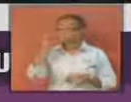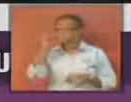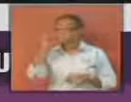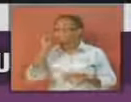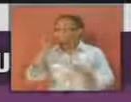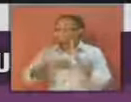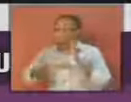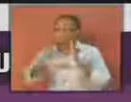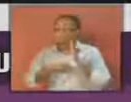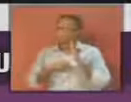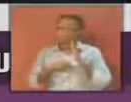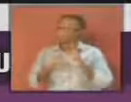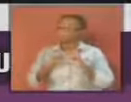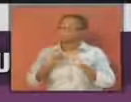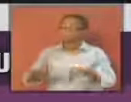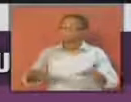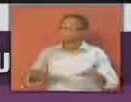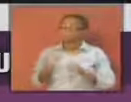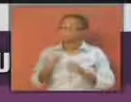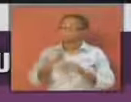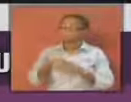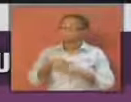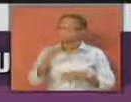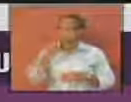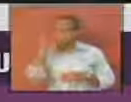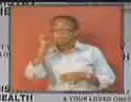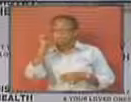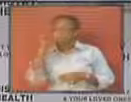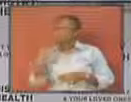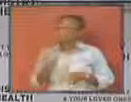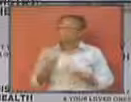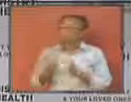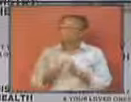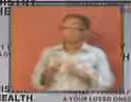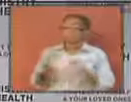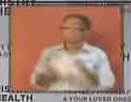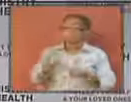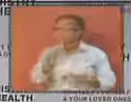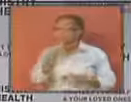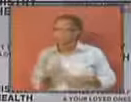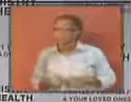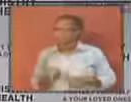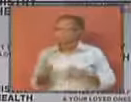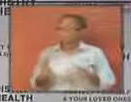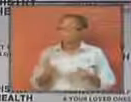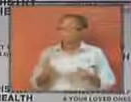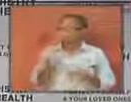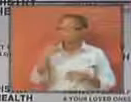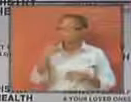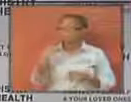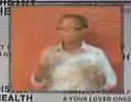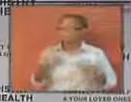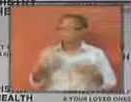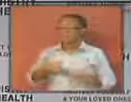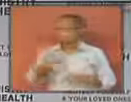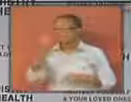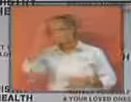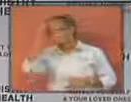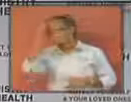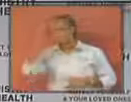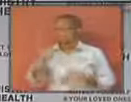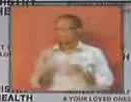elderly and also causing increased deaths? Thank you. Ms. Bodram, we will go to CMO to respond, and we want to remind everyone,